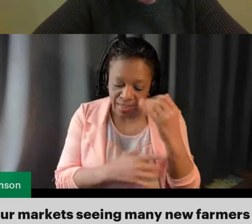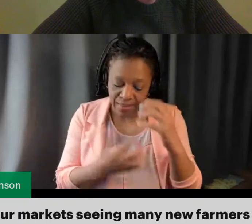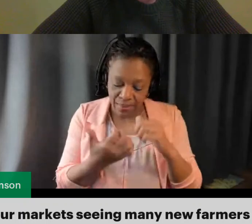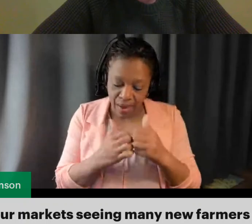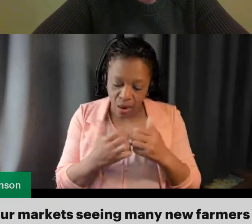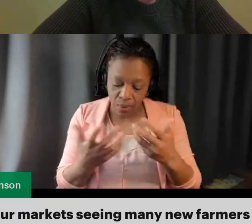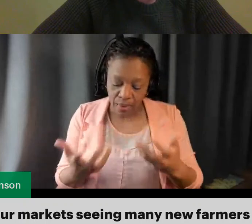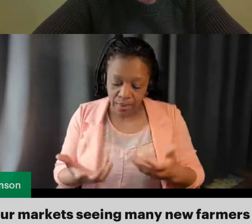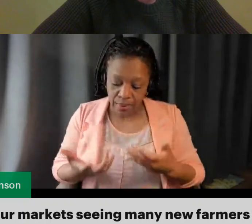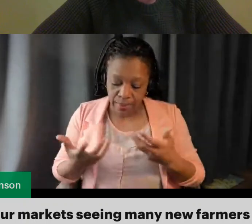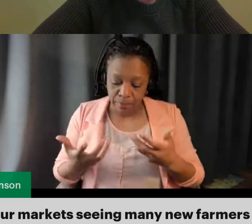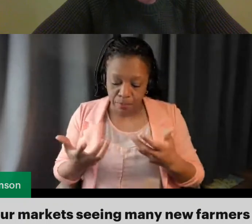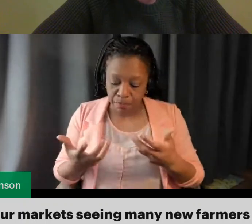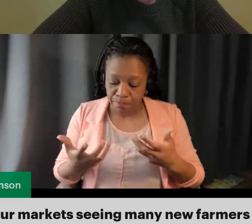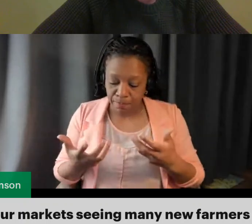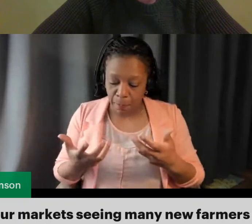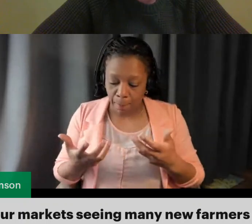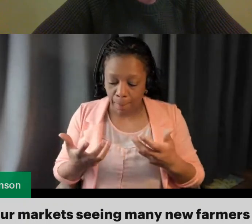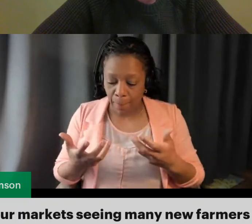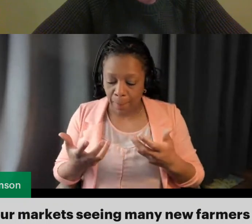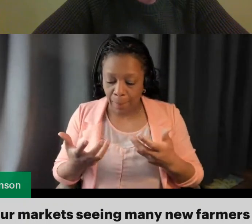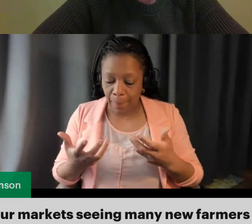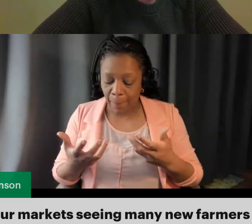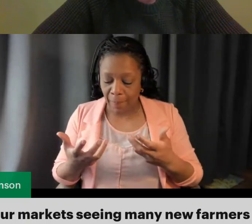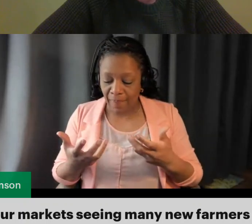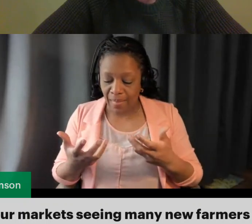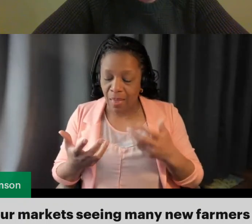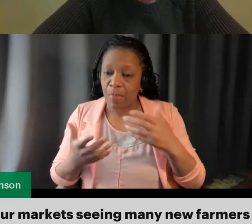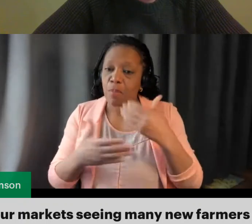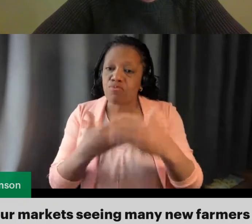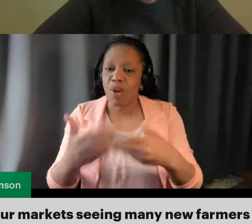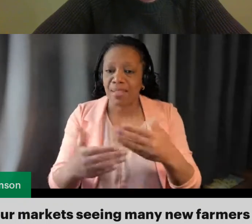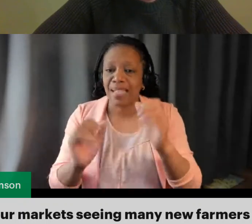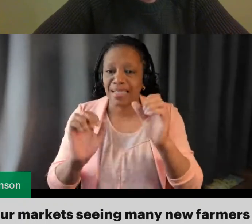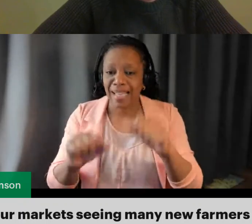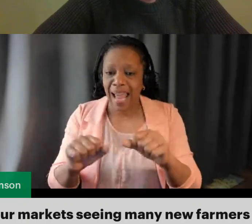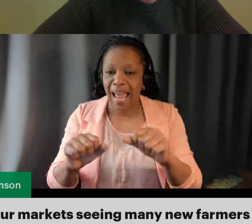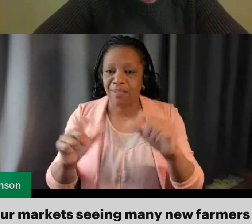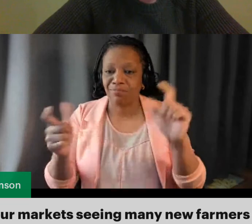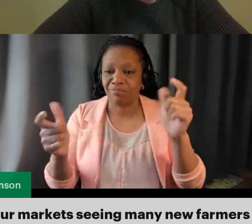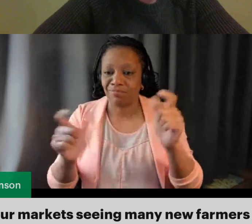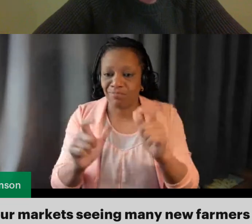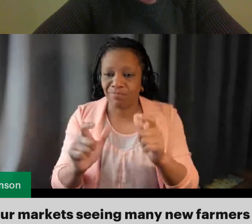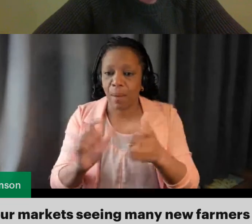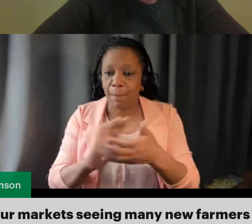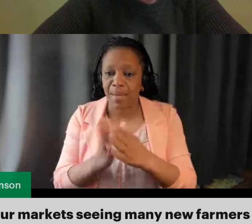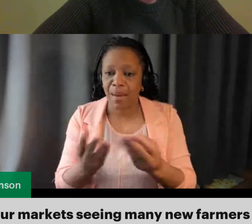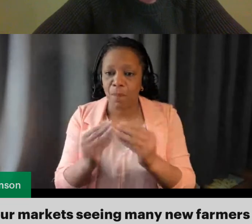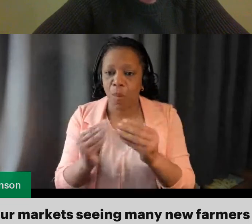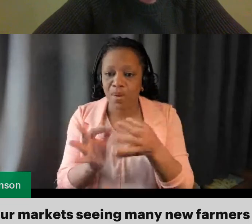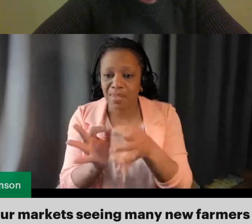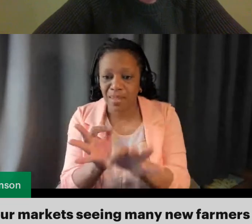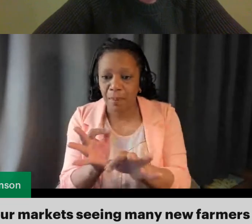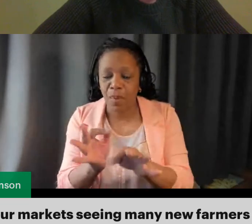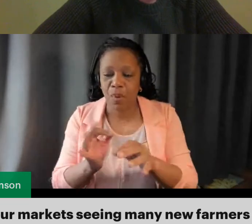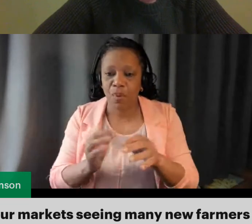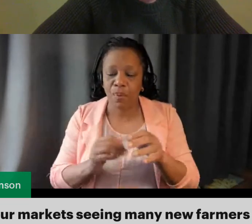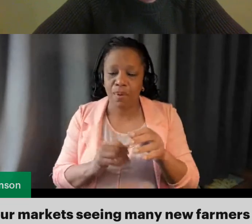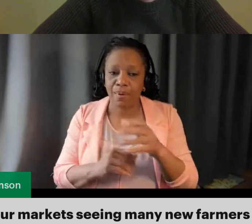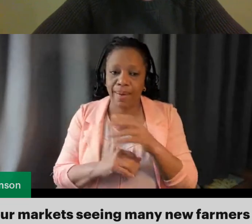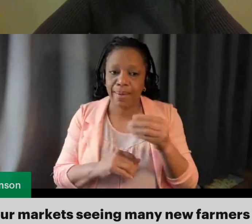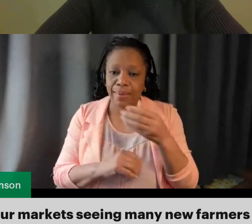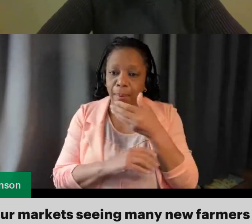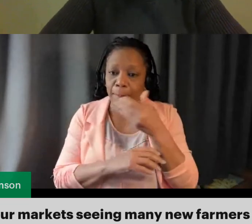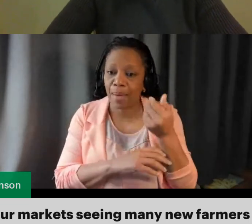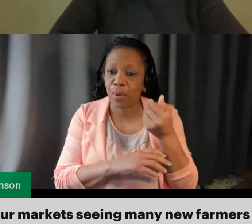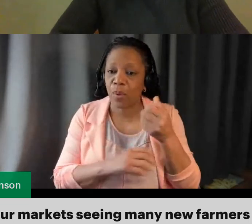vendor at a farmer's market a simpler and more affordable opportunity for new farms. But I also want to